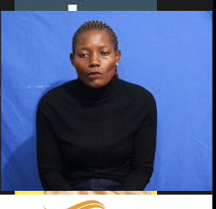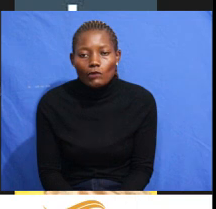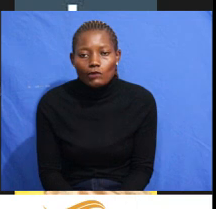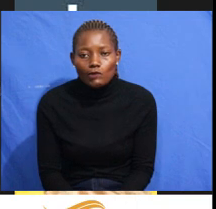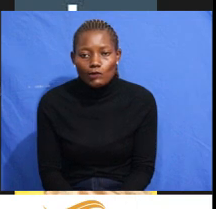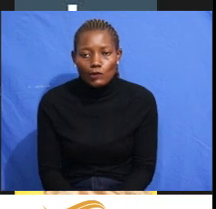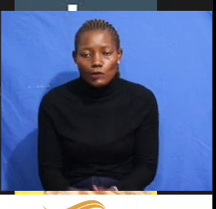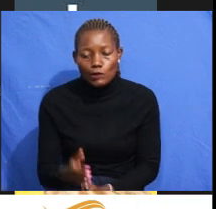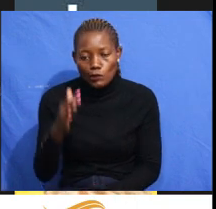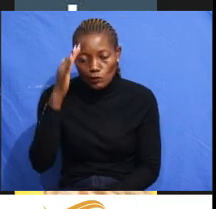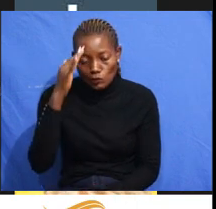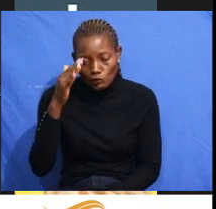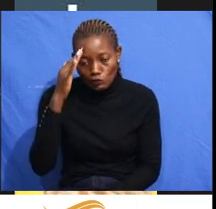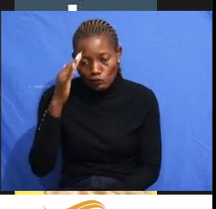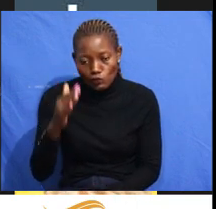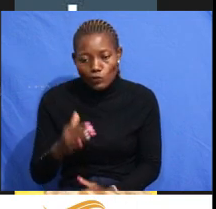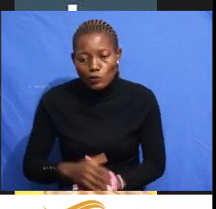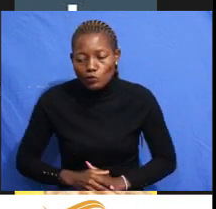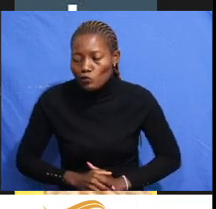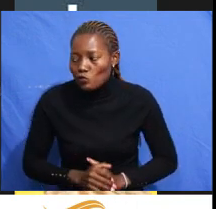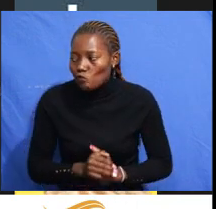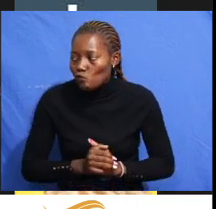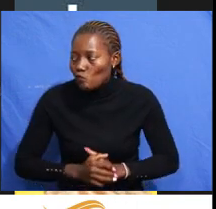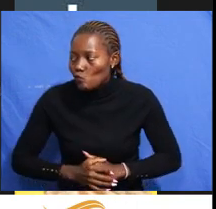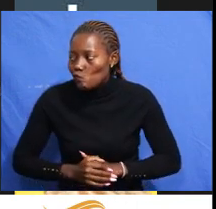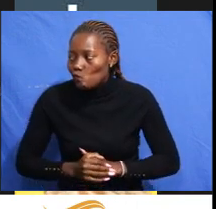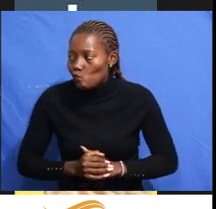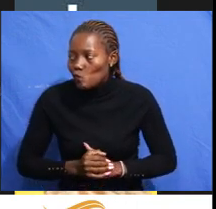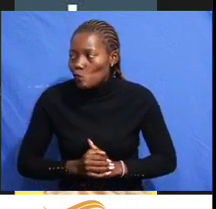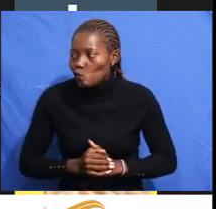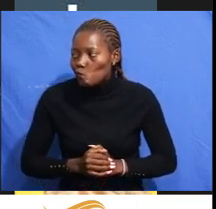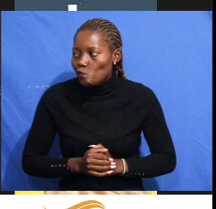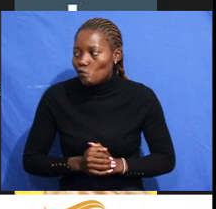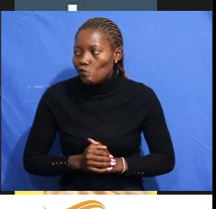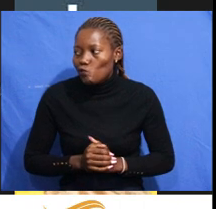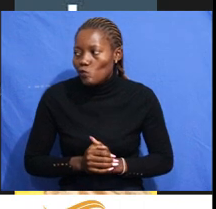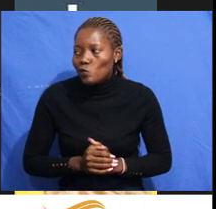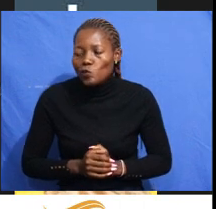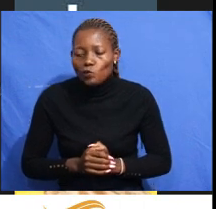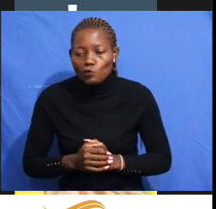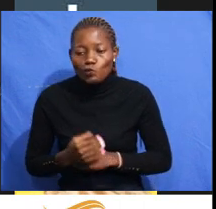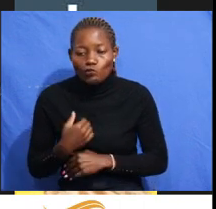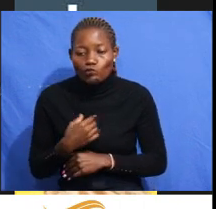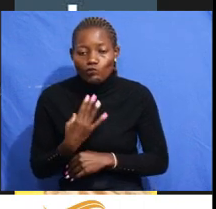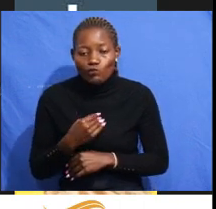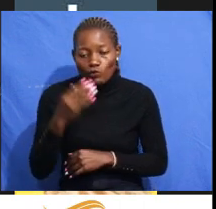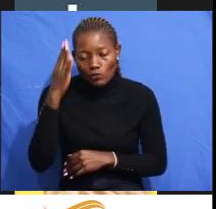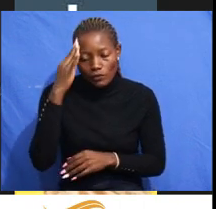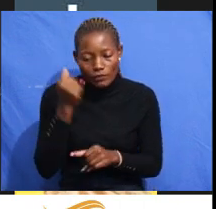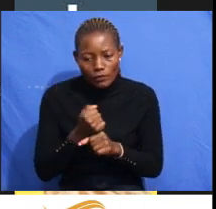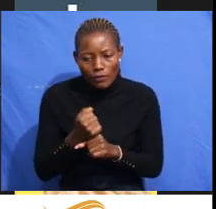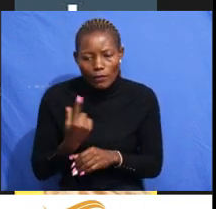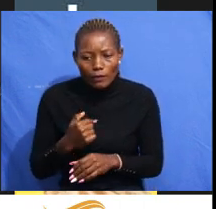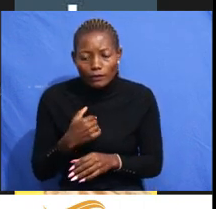Hello, Doc. Yes. Hello. Yes. Mine Ochieng, I just wanted to know, is there a situation